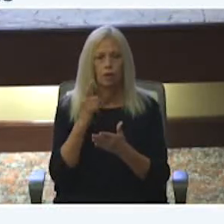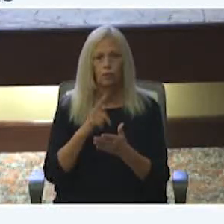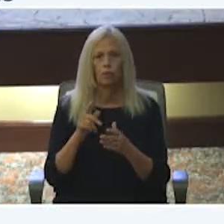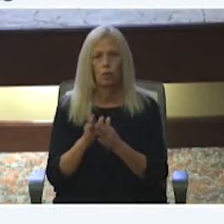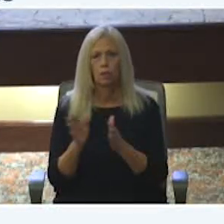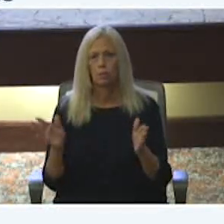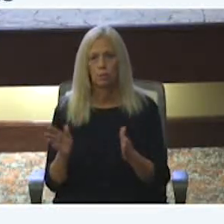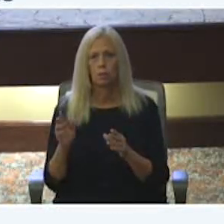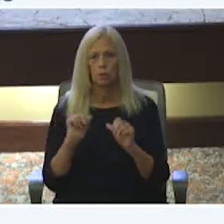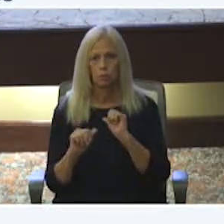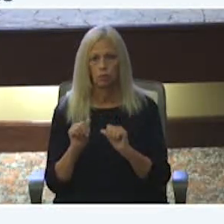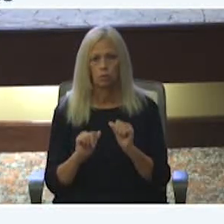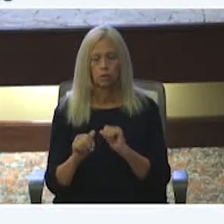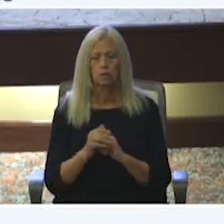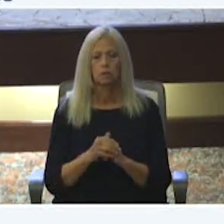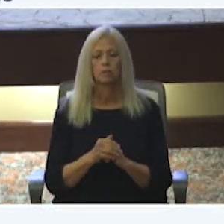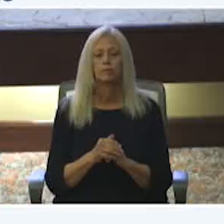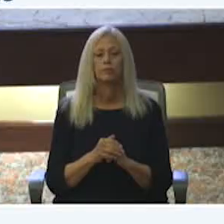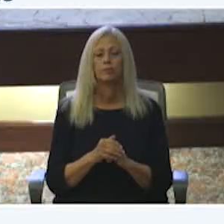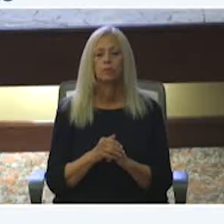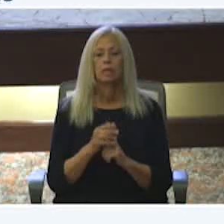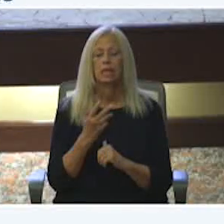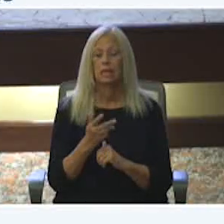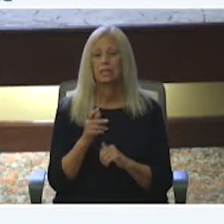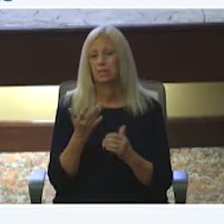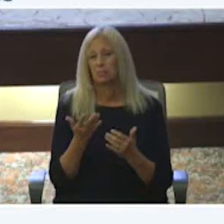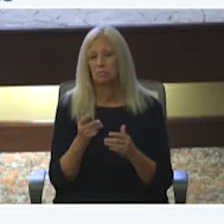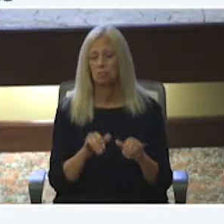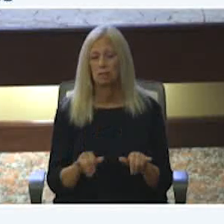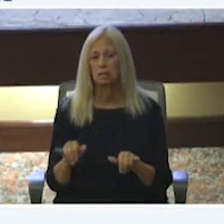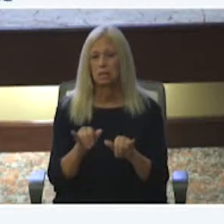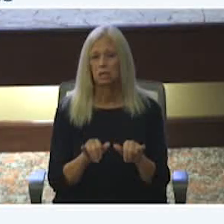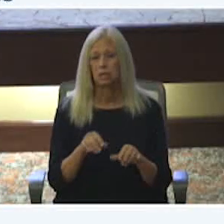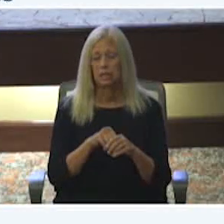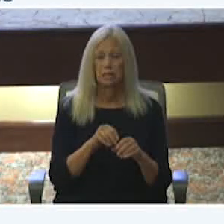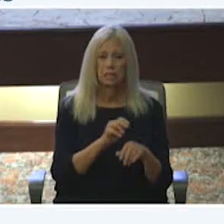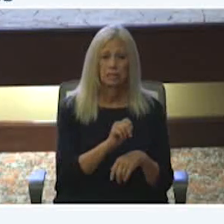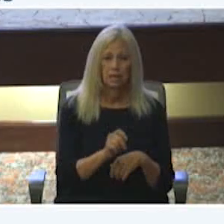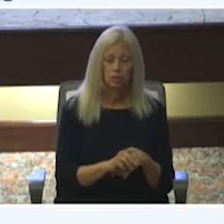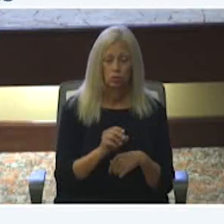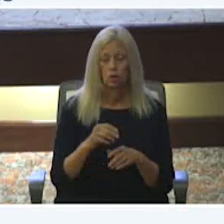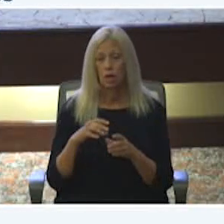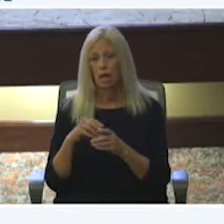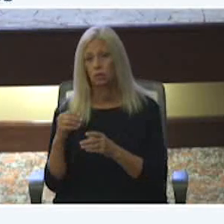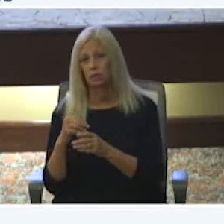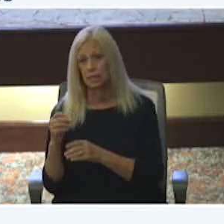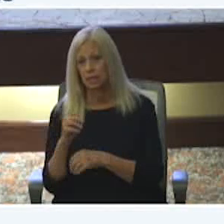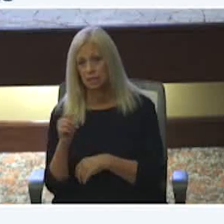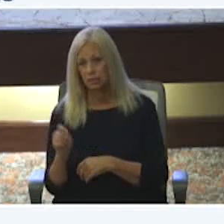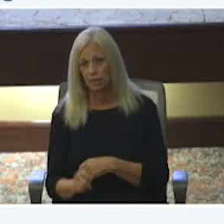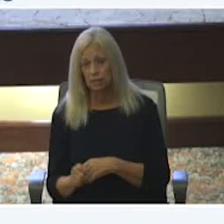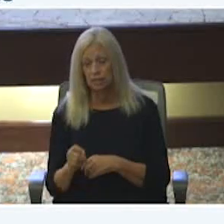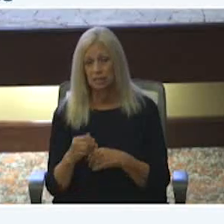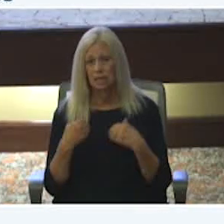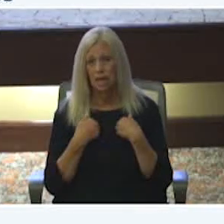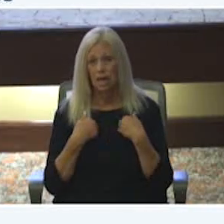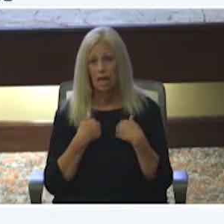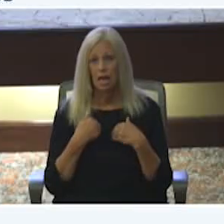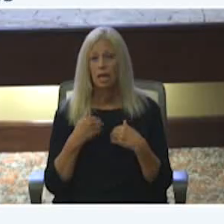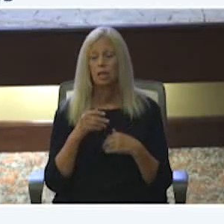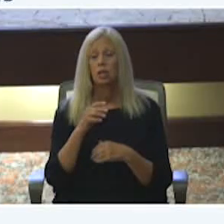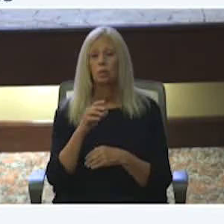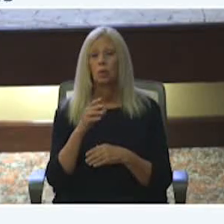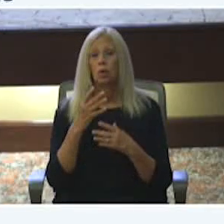3 general approaches for municipalities. This is pretty standard, whether in Texas or outside of Texas, and the Animal Welfare Board considered all of